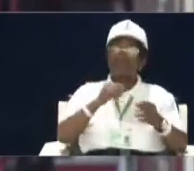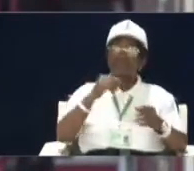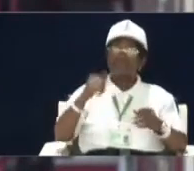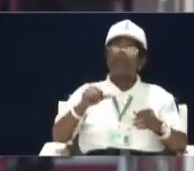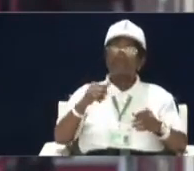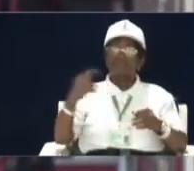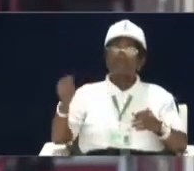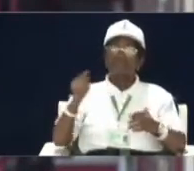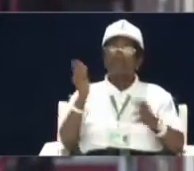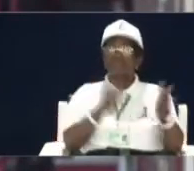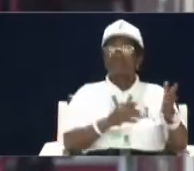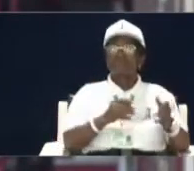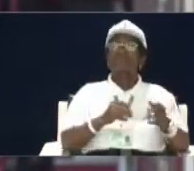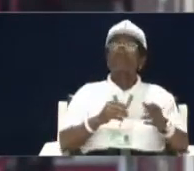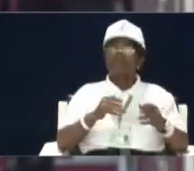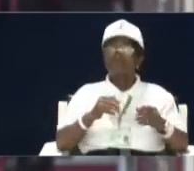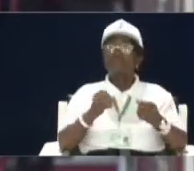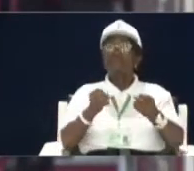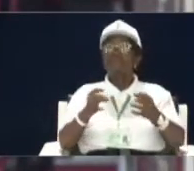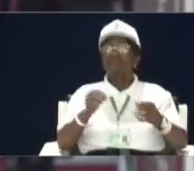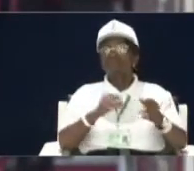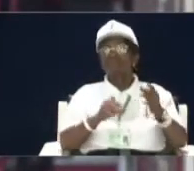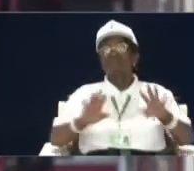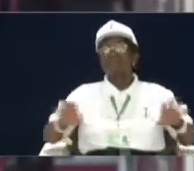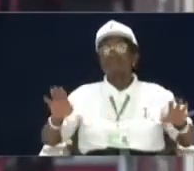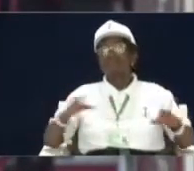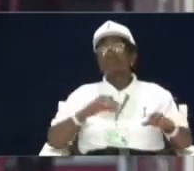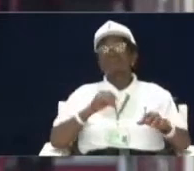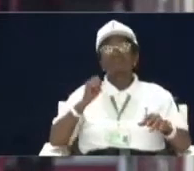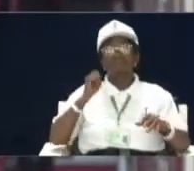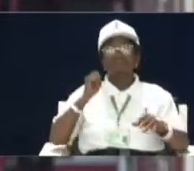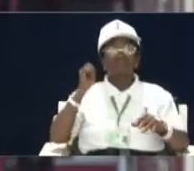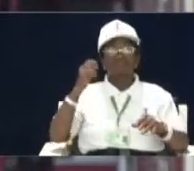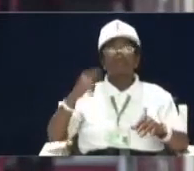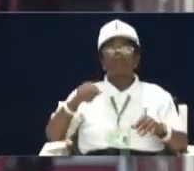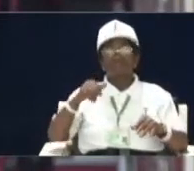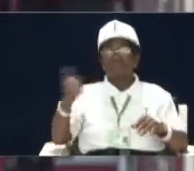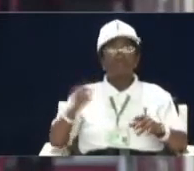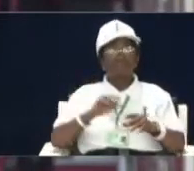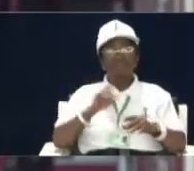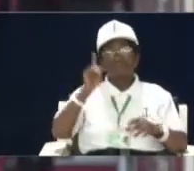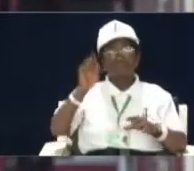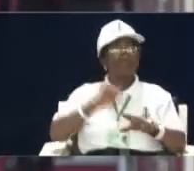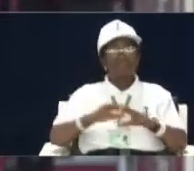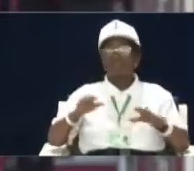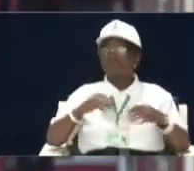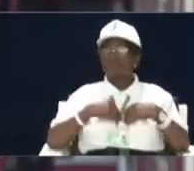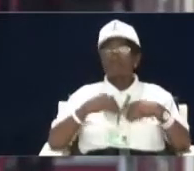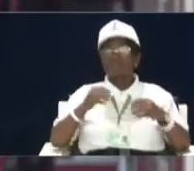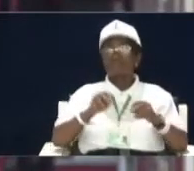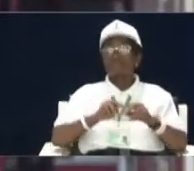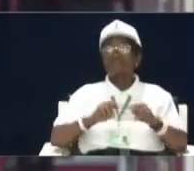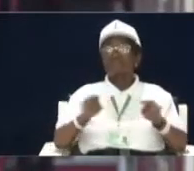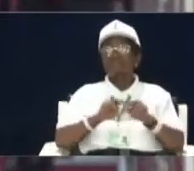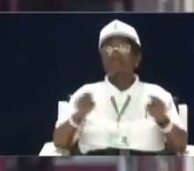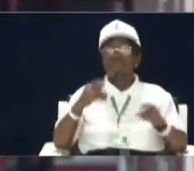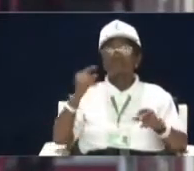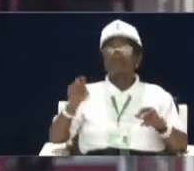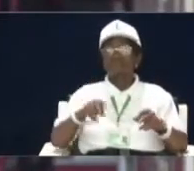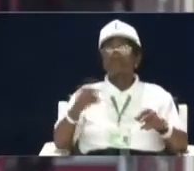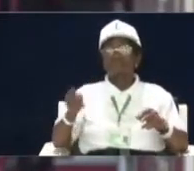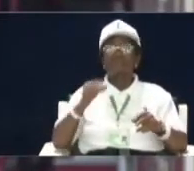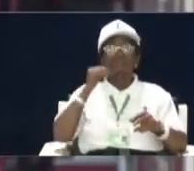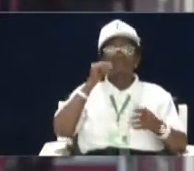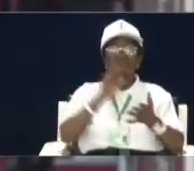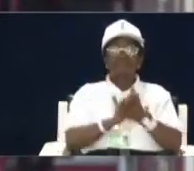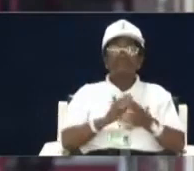rabbit, but Hannah has none. And the second wife was giving